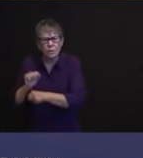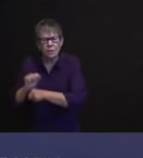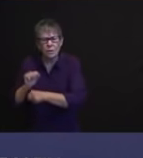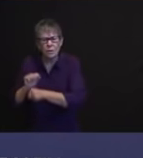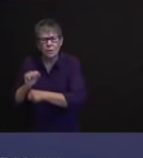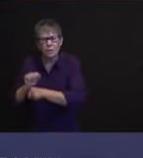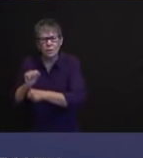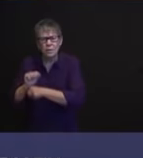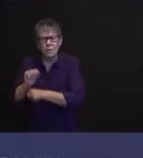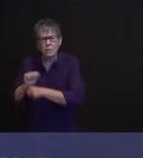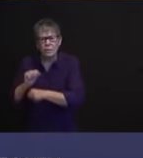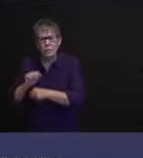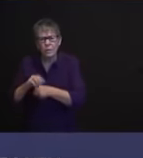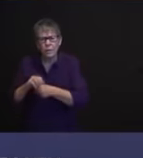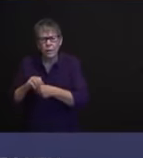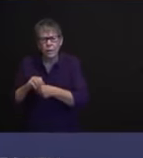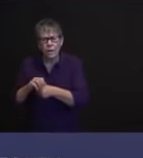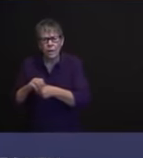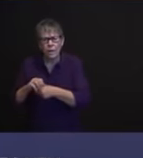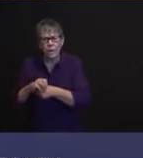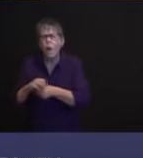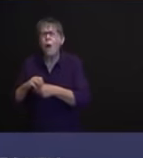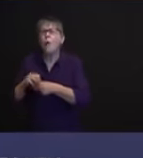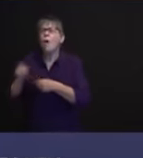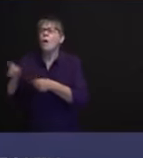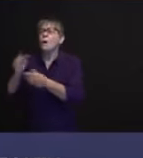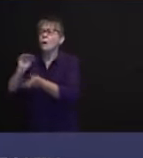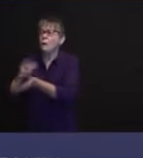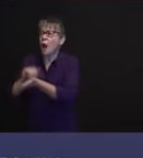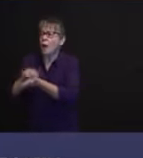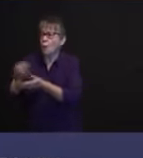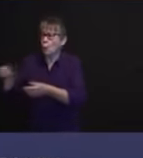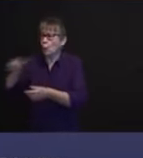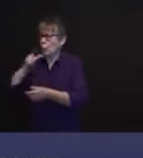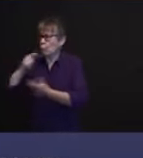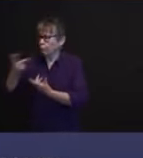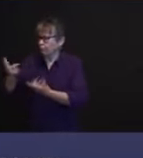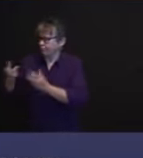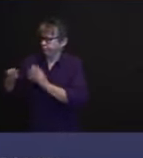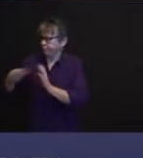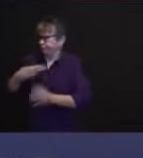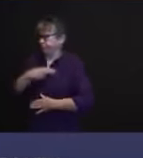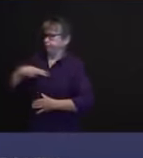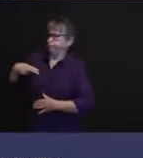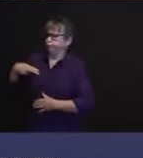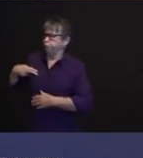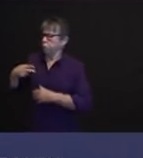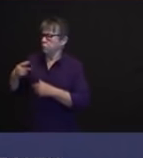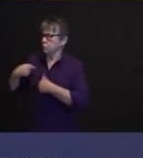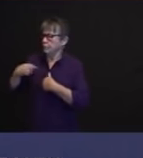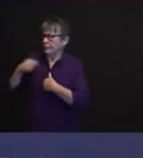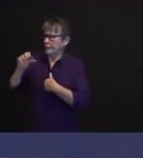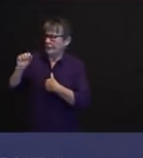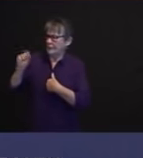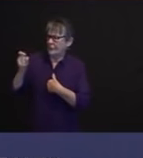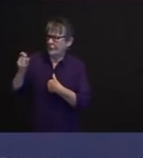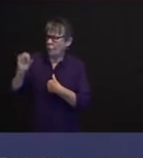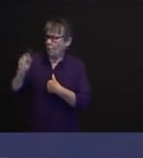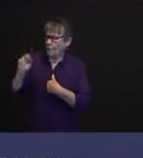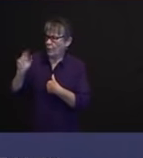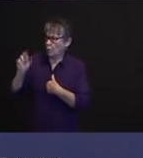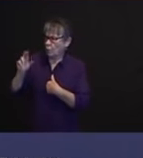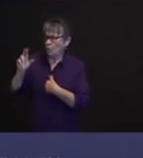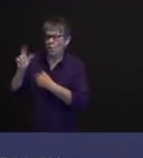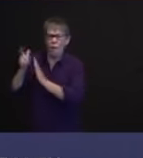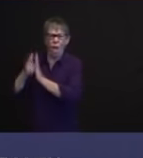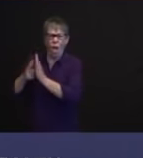those is. Before I answer that, Pat reminds me that the federal VA is still supporting our veterans' homes through the end